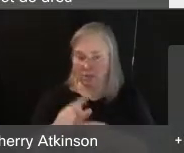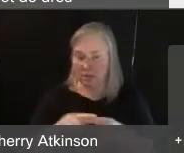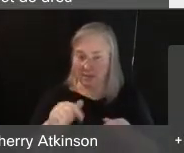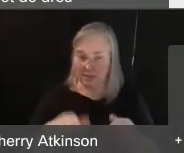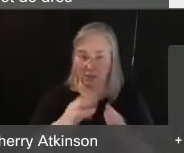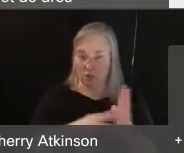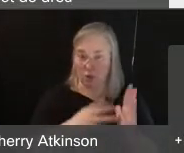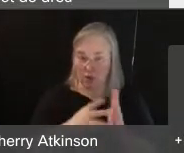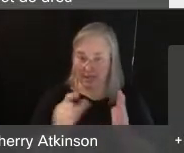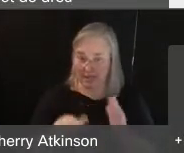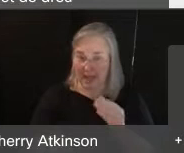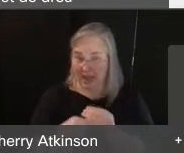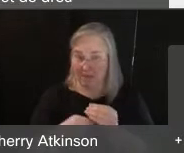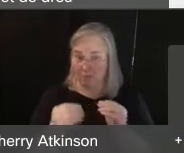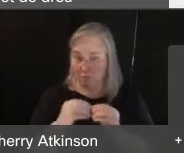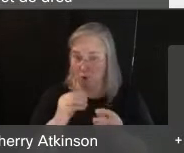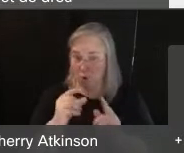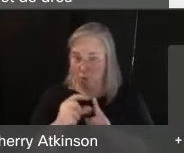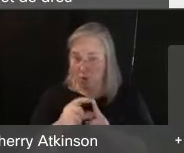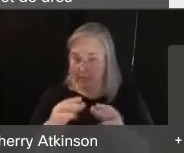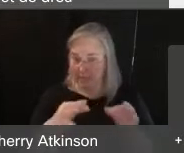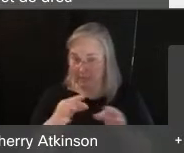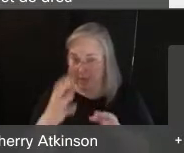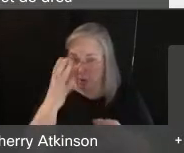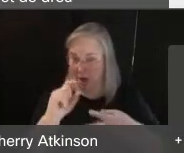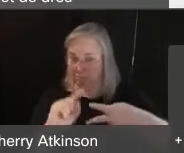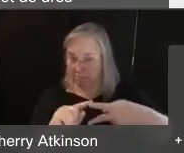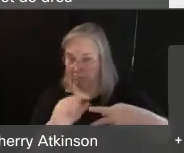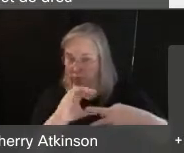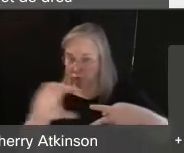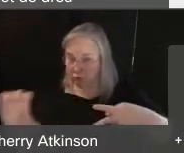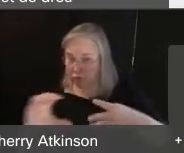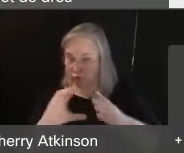important. That's just my opinion, but